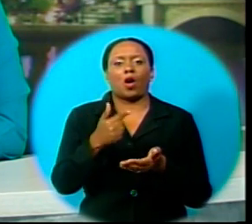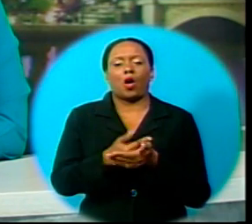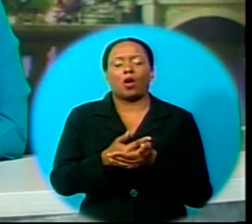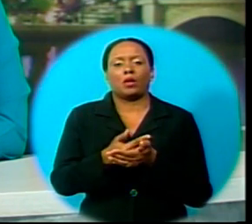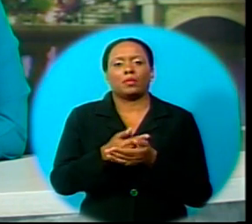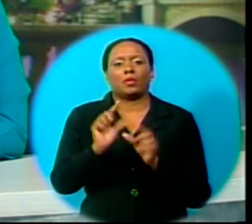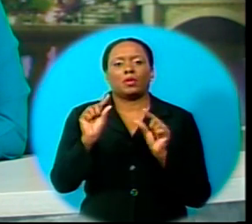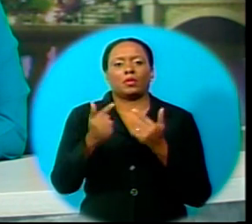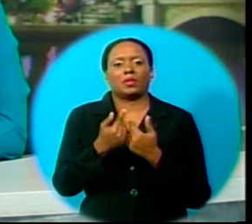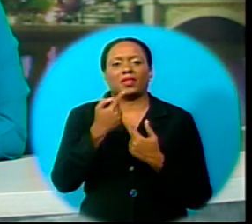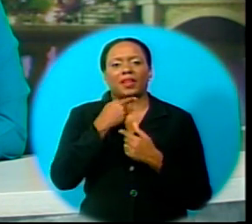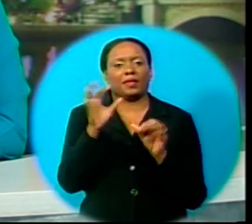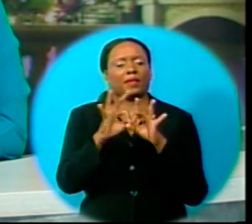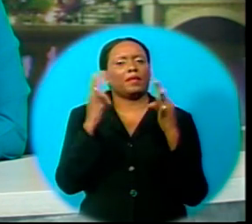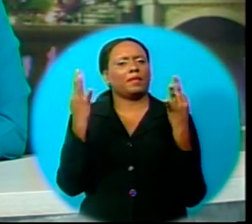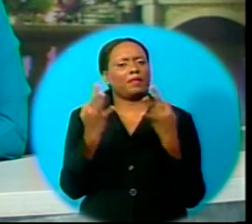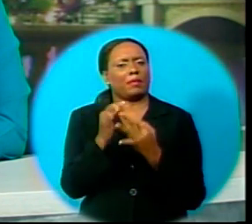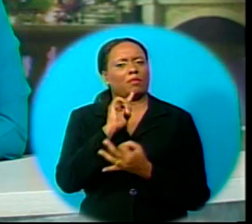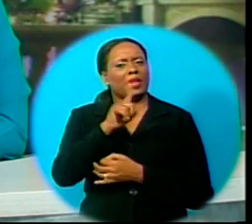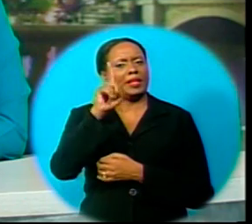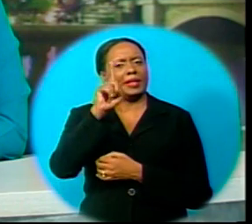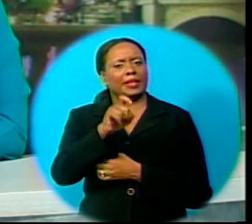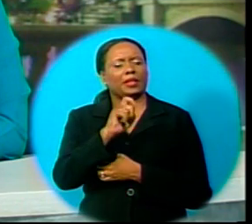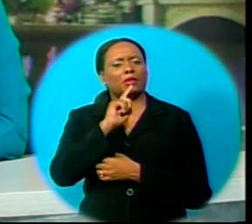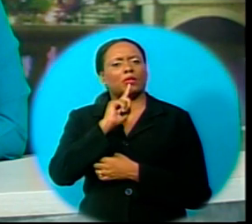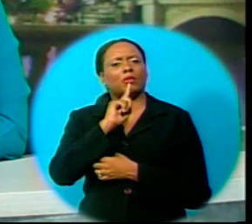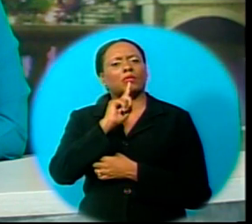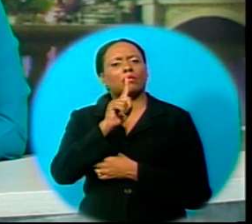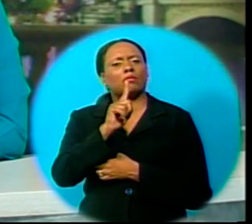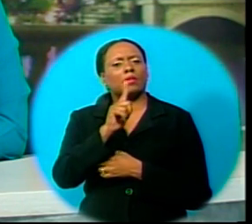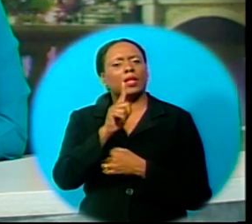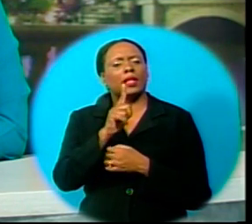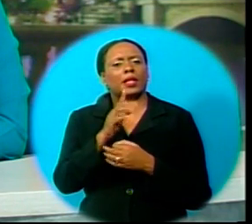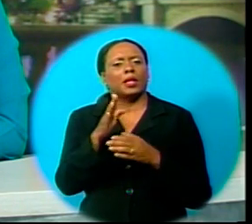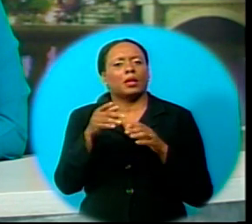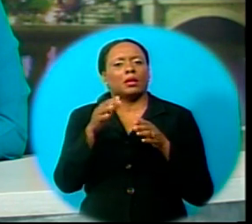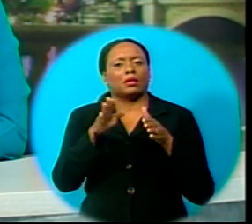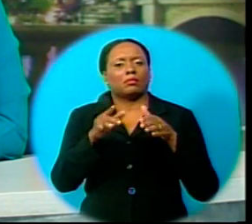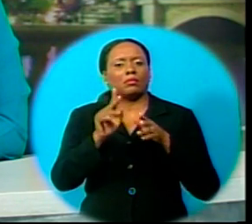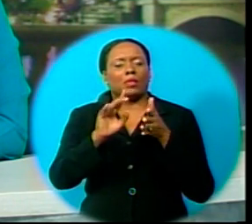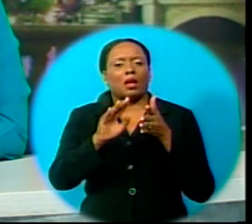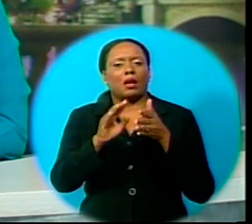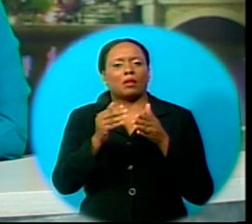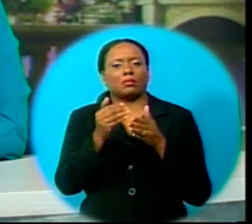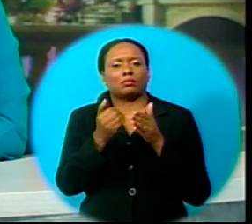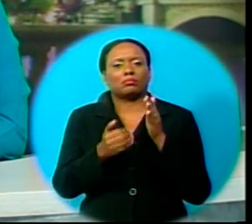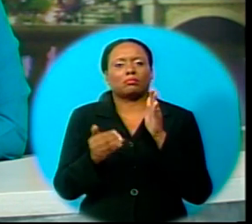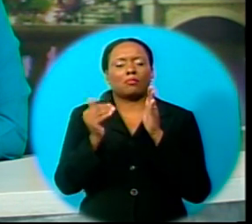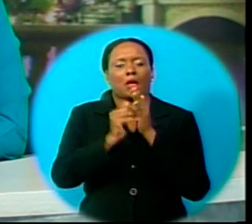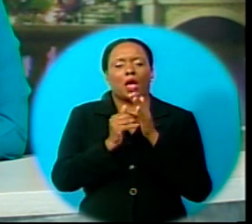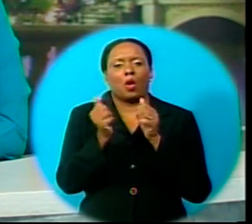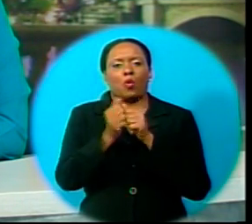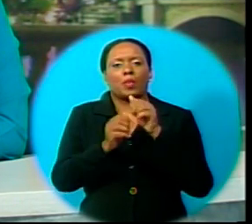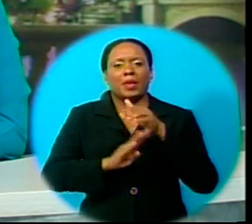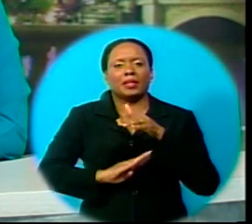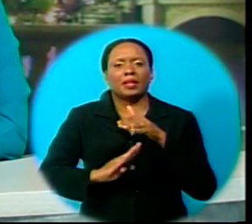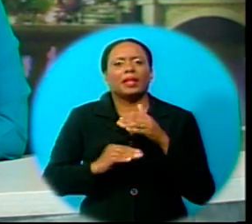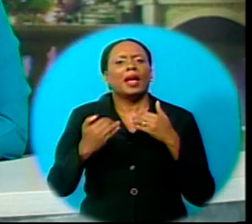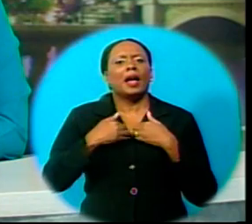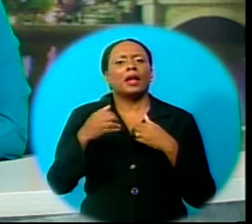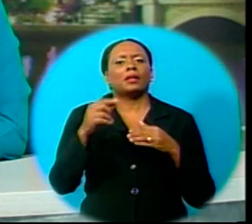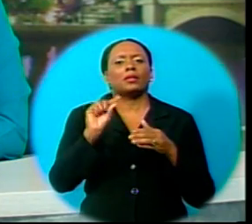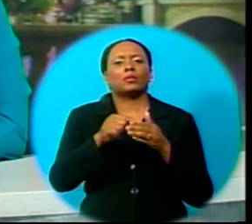Oidorin, says families intend to get back to the basics. He was speaking to CBC about the gospel group that went on a 2-week